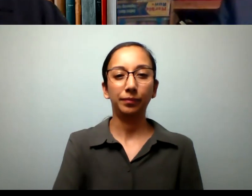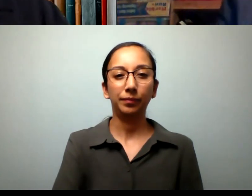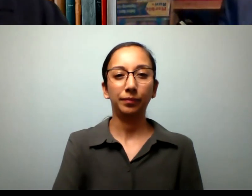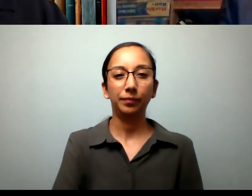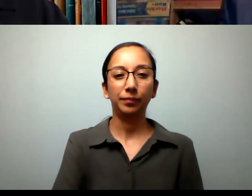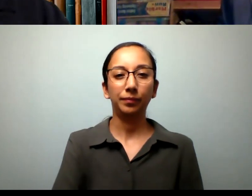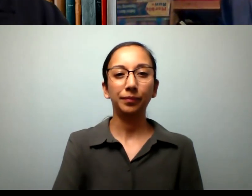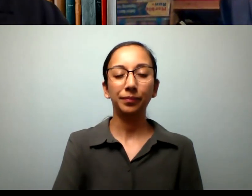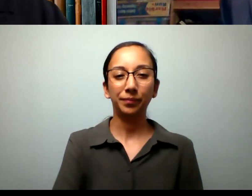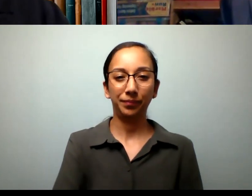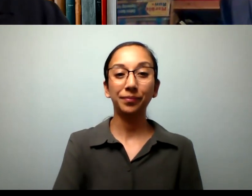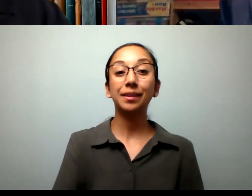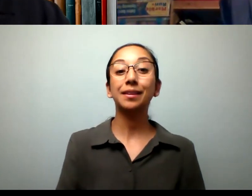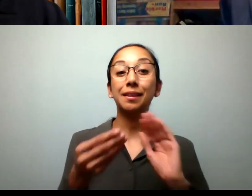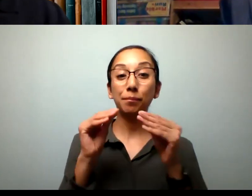Number two,